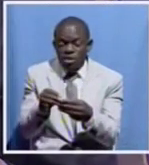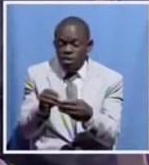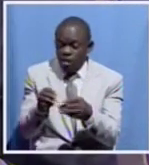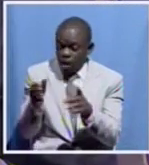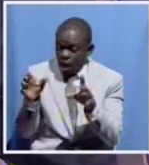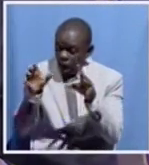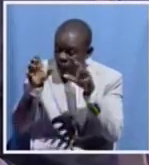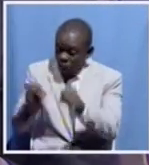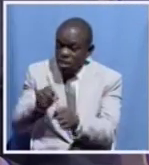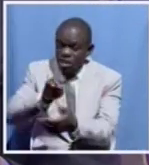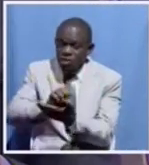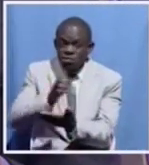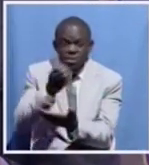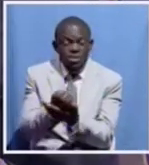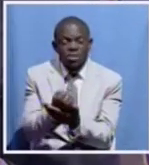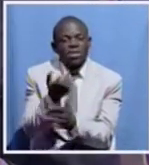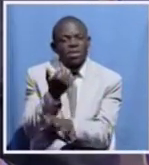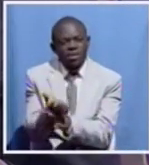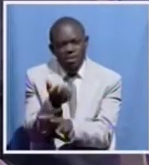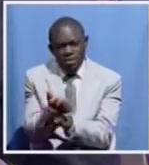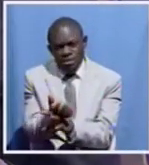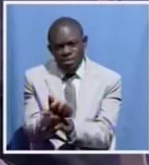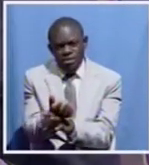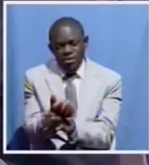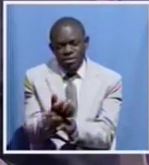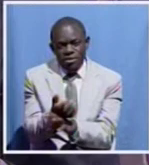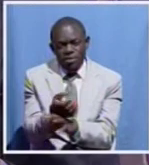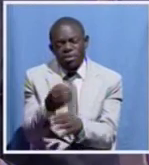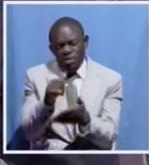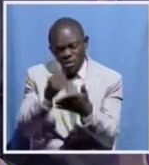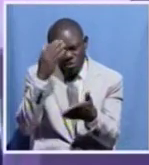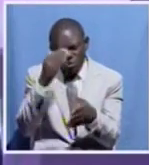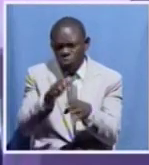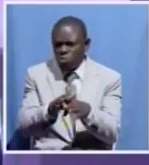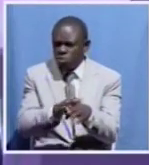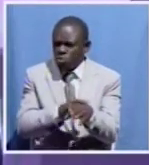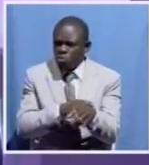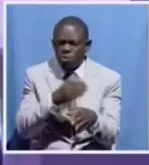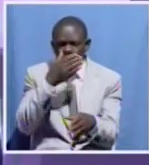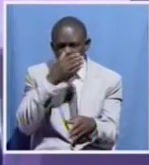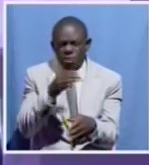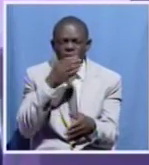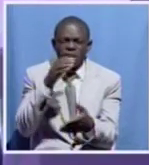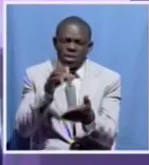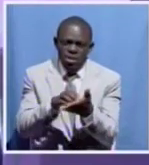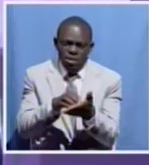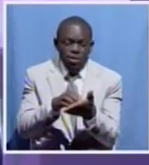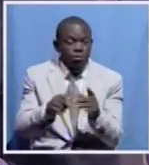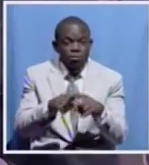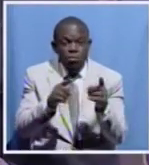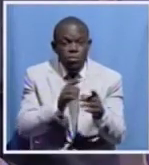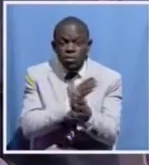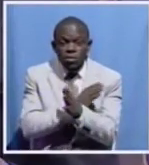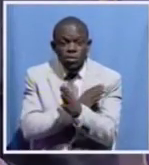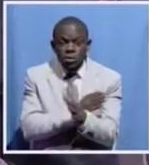white-collar crimes. But to say that this country has completely blinded itself to ills. I think